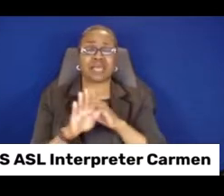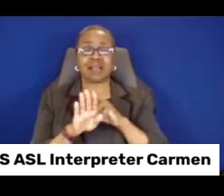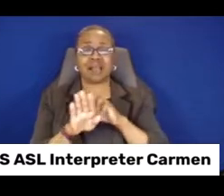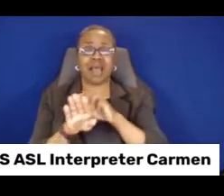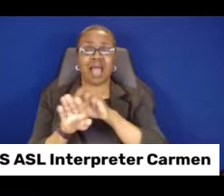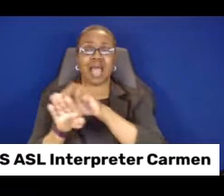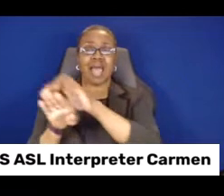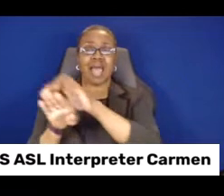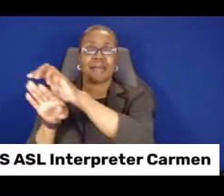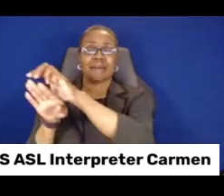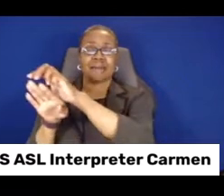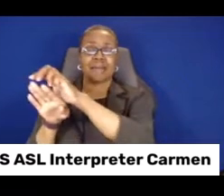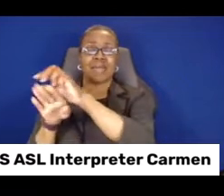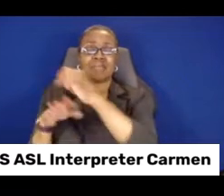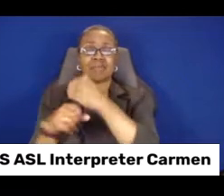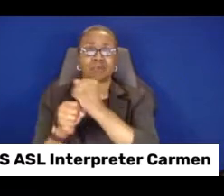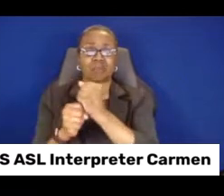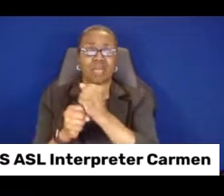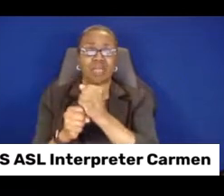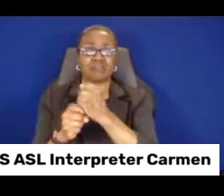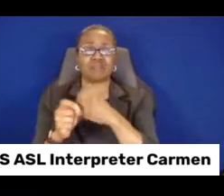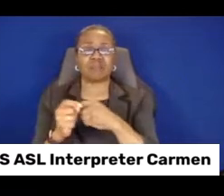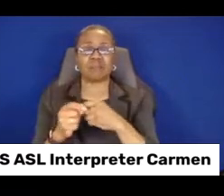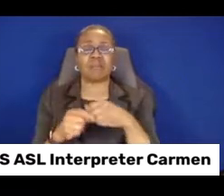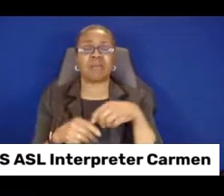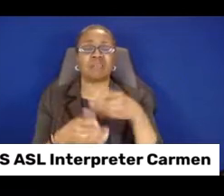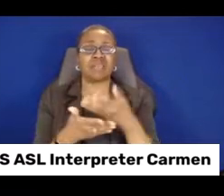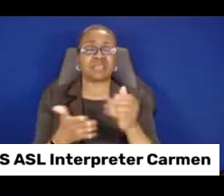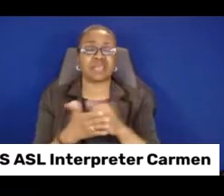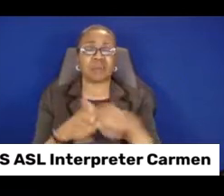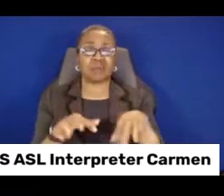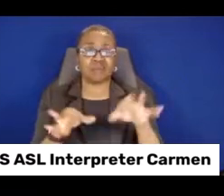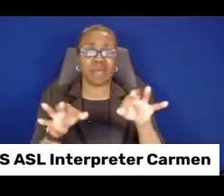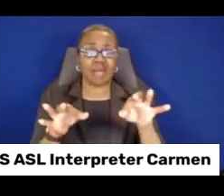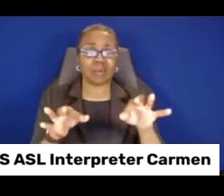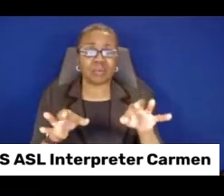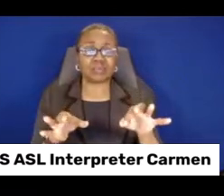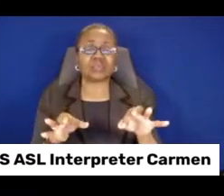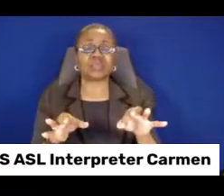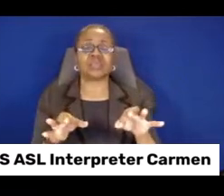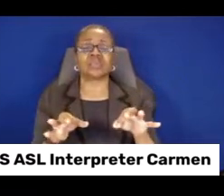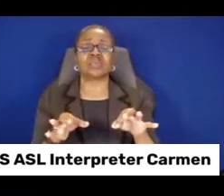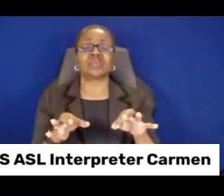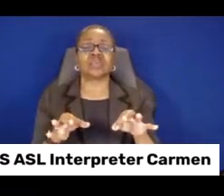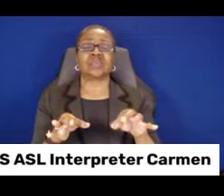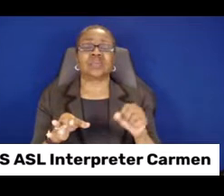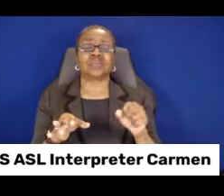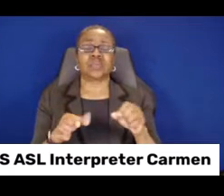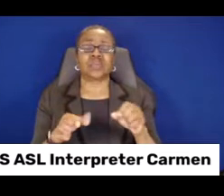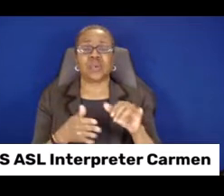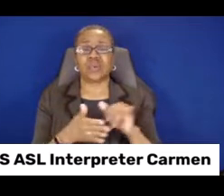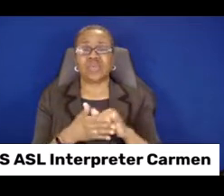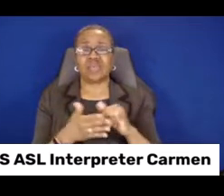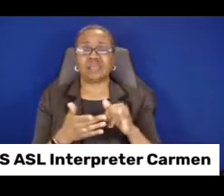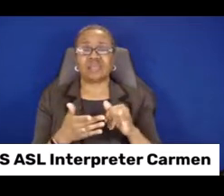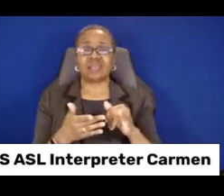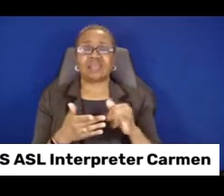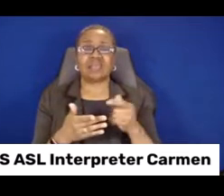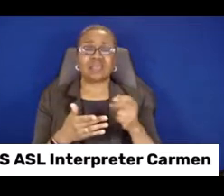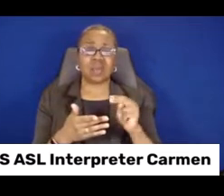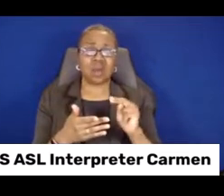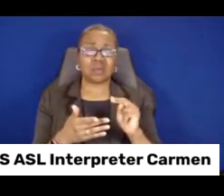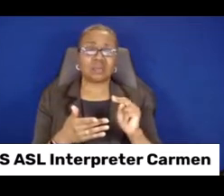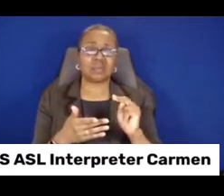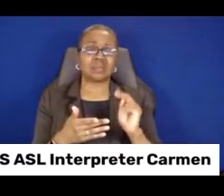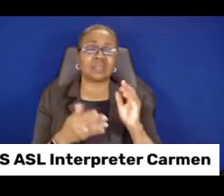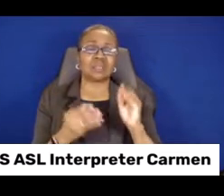that were created from found materials by the gardeners, so that the garden looks more